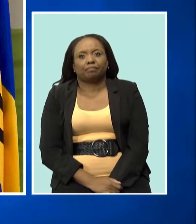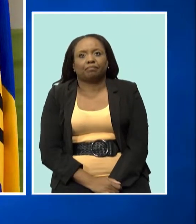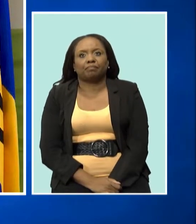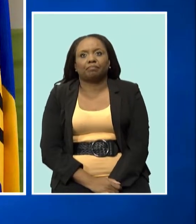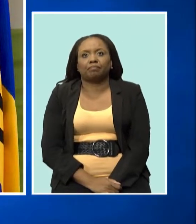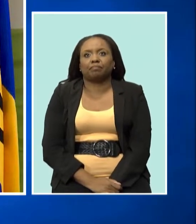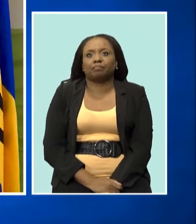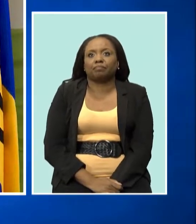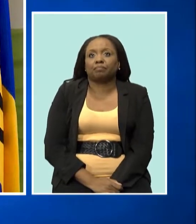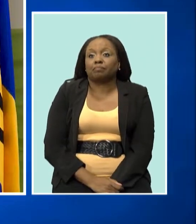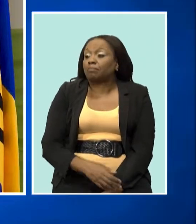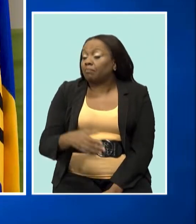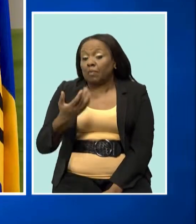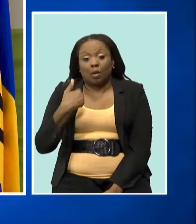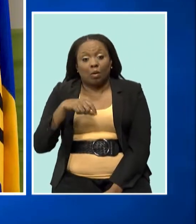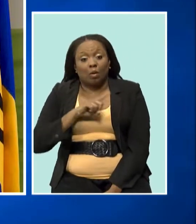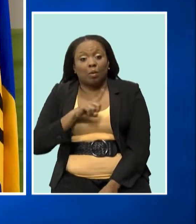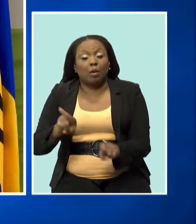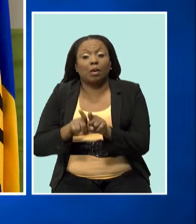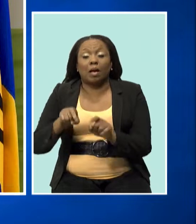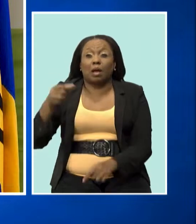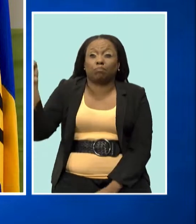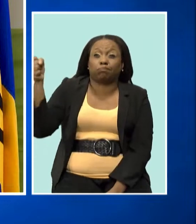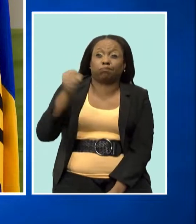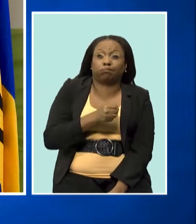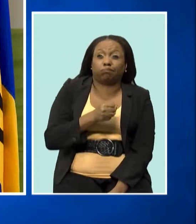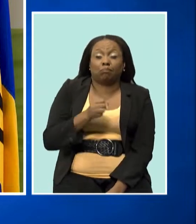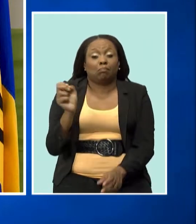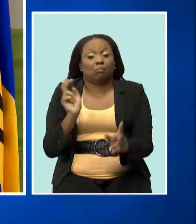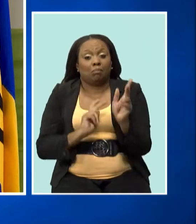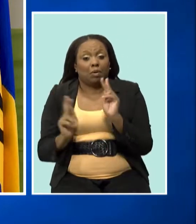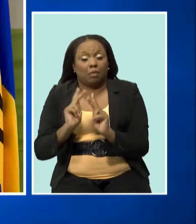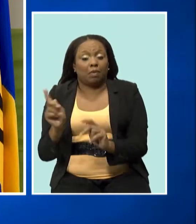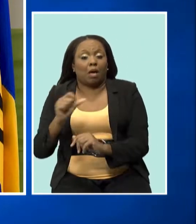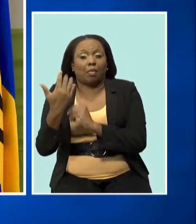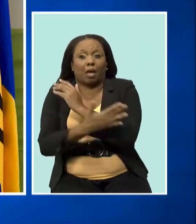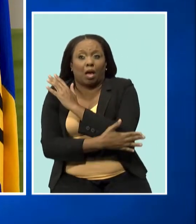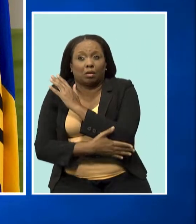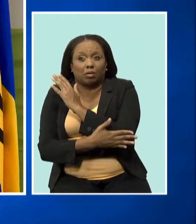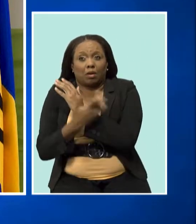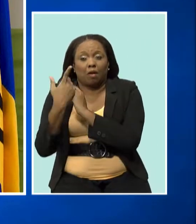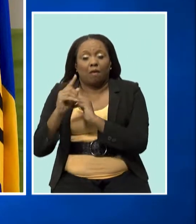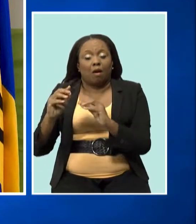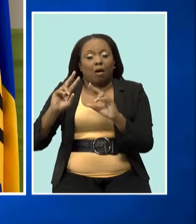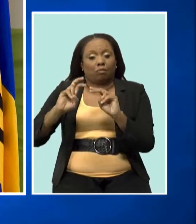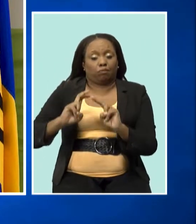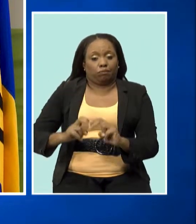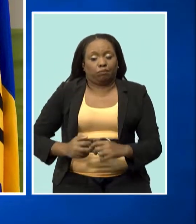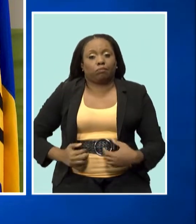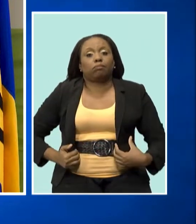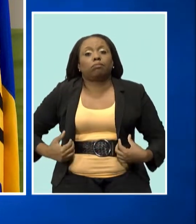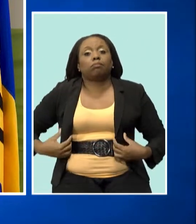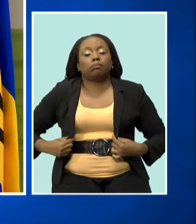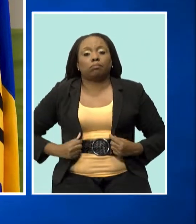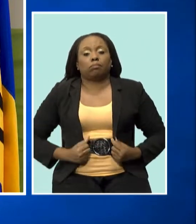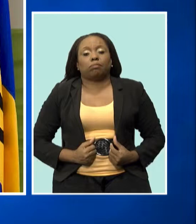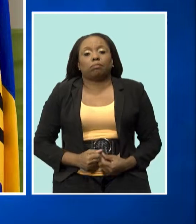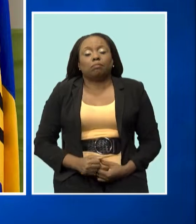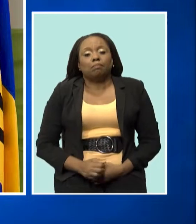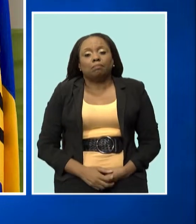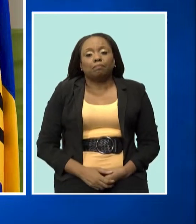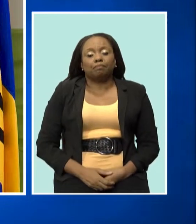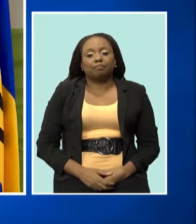because we want to underscore the importance of accountability for all public servants. None of them are going